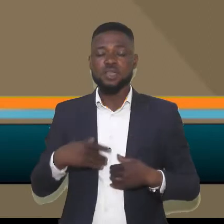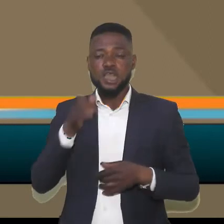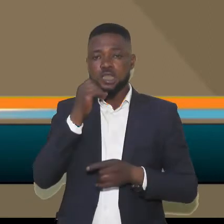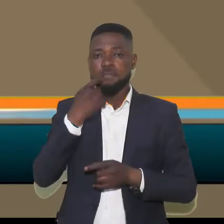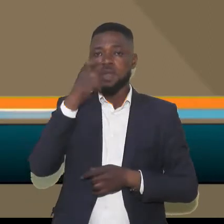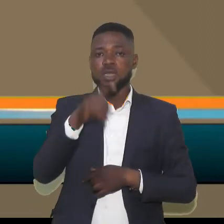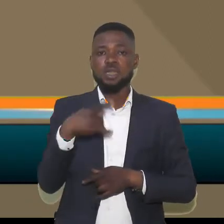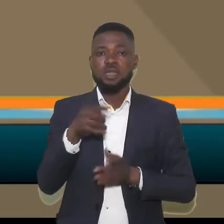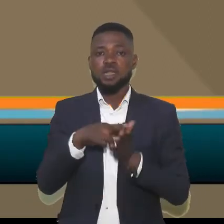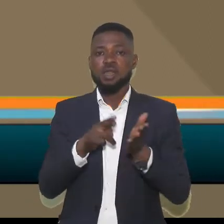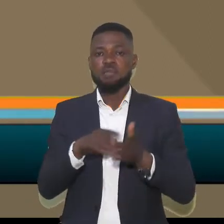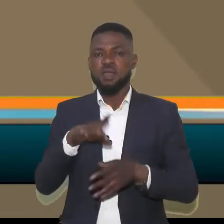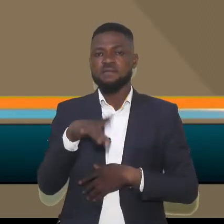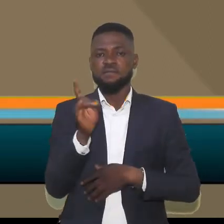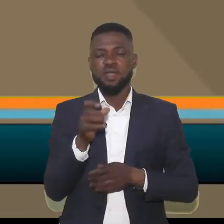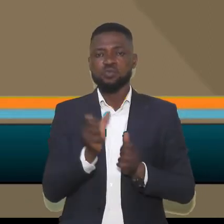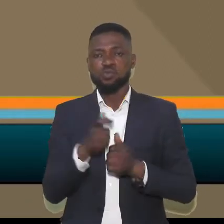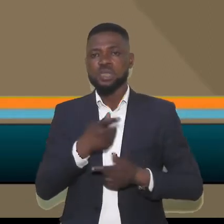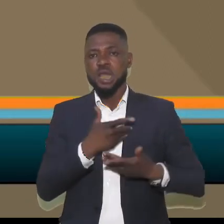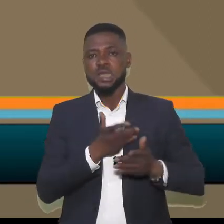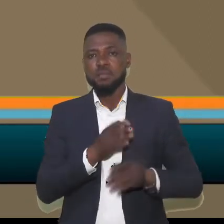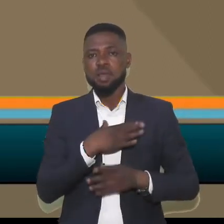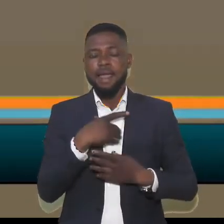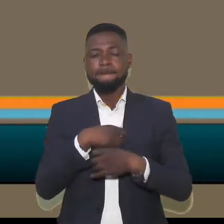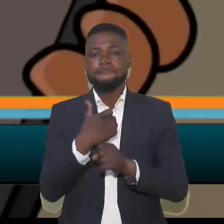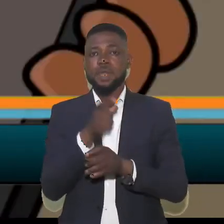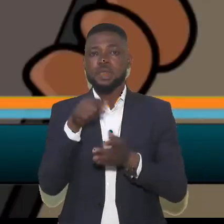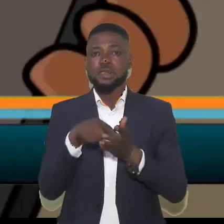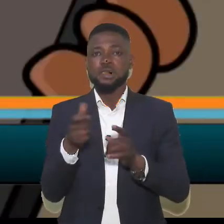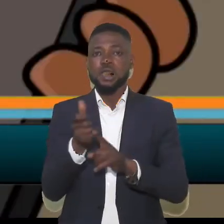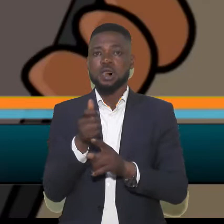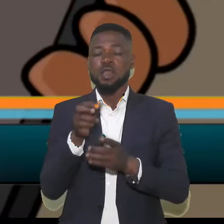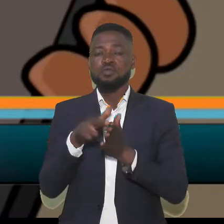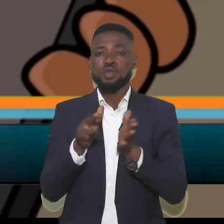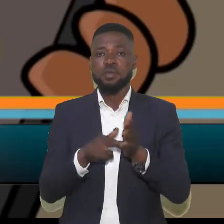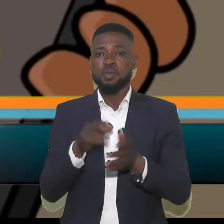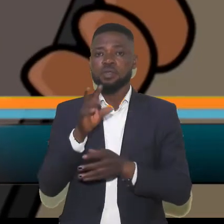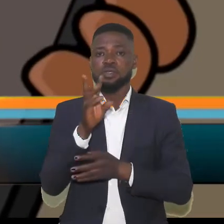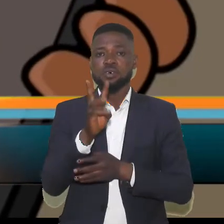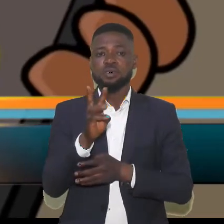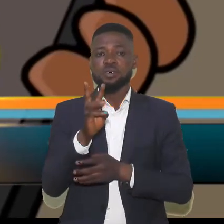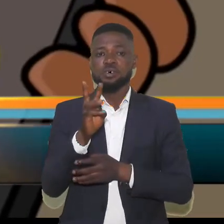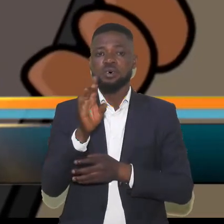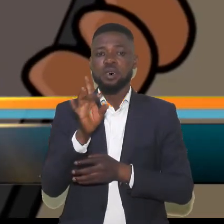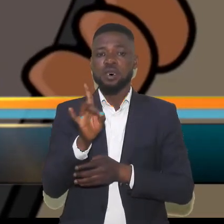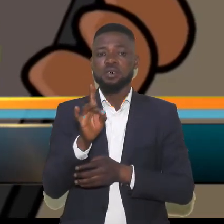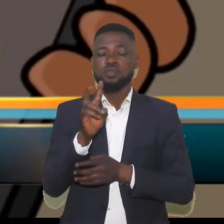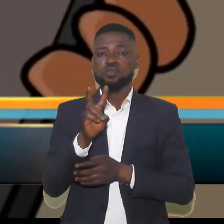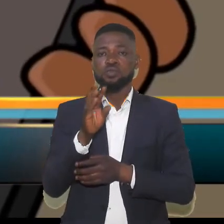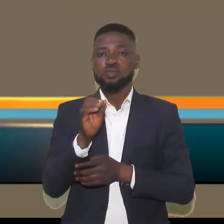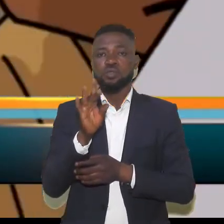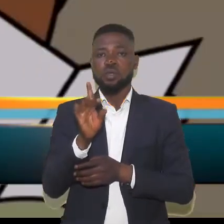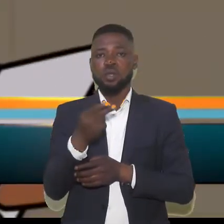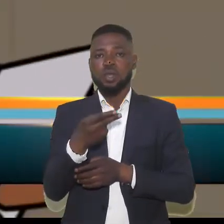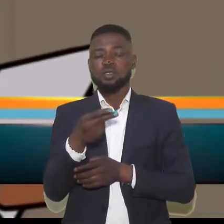A mandated reporter found Dele in the neighborhood and made this report via the star 6820 #